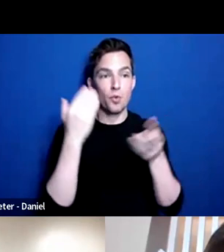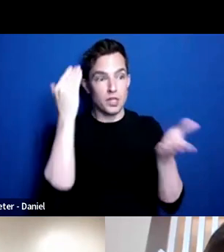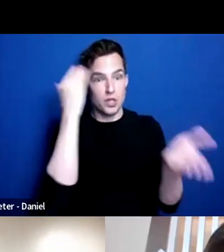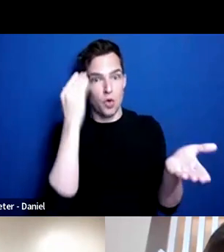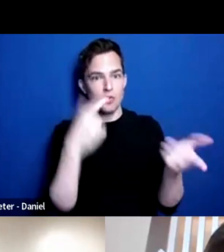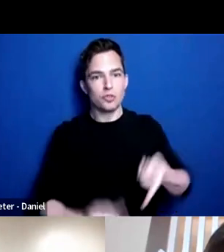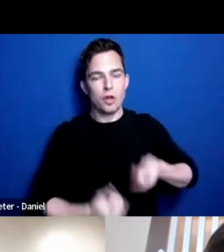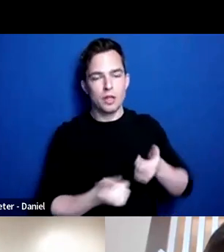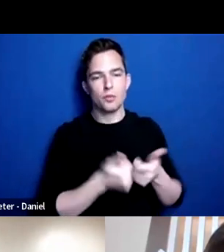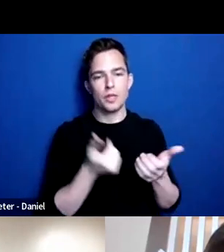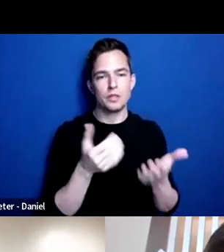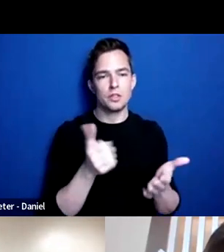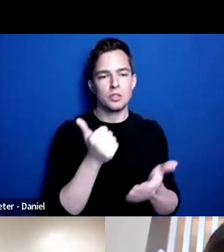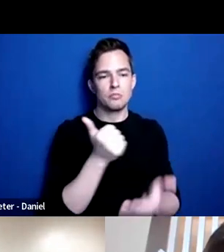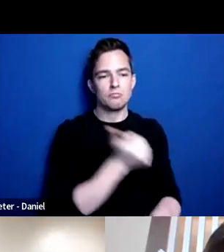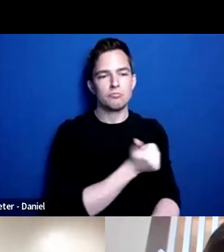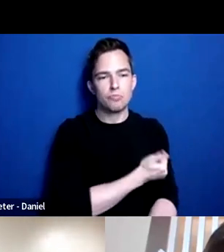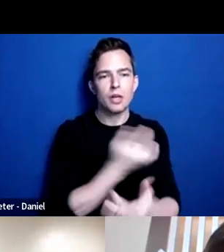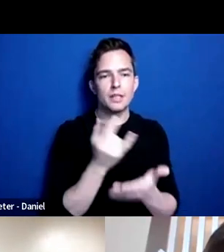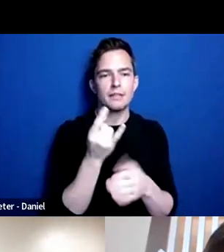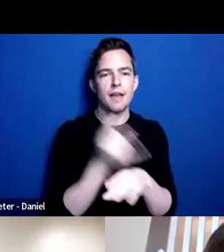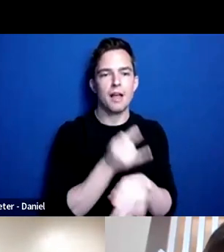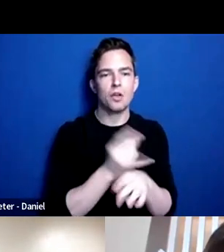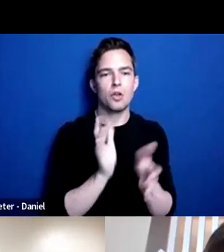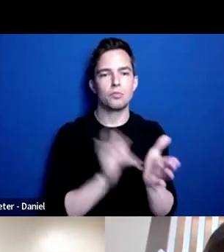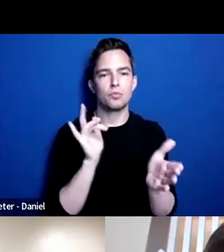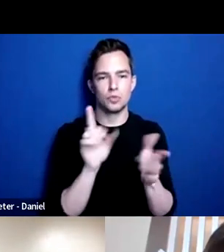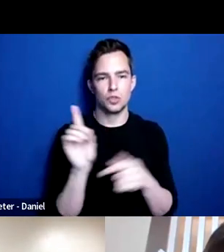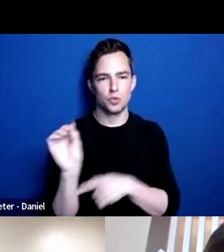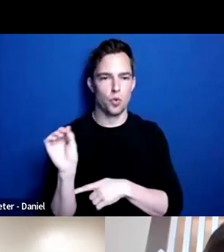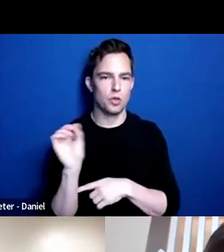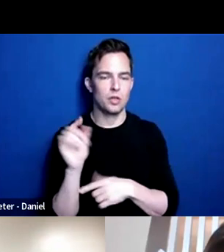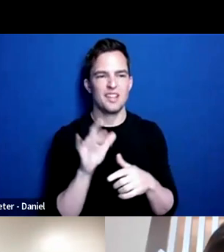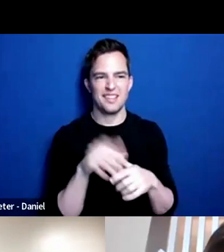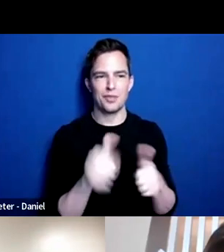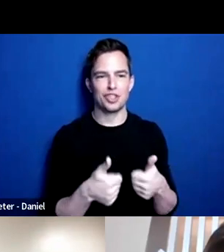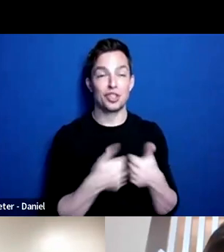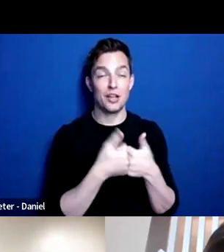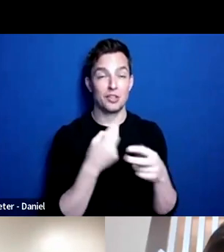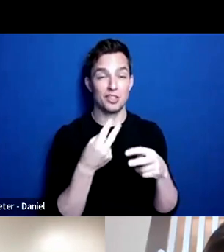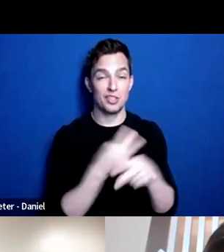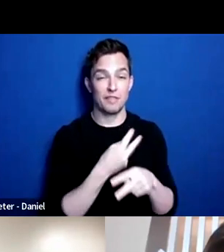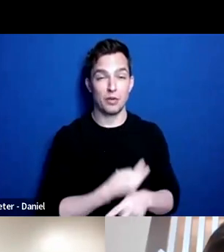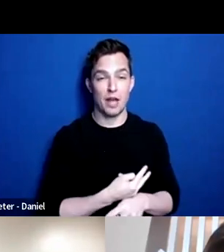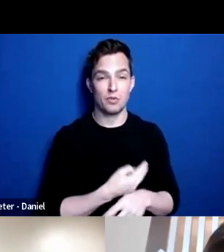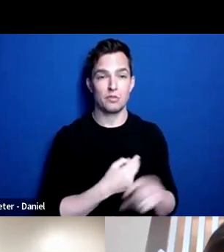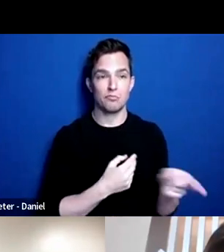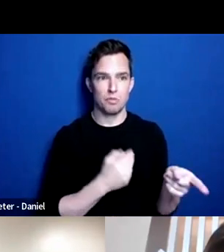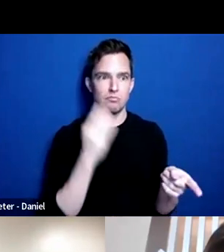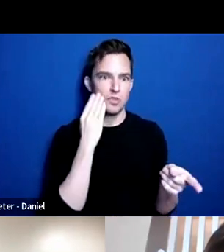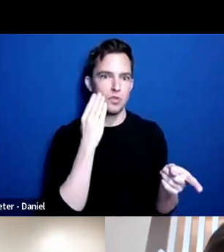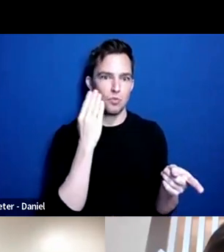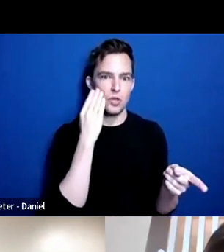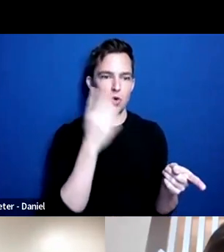like substance abuse disorder, it was kind of challenging to figure out, well, we know you